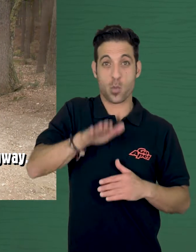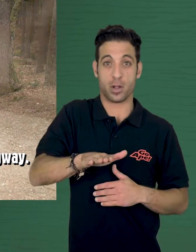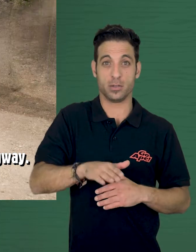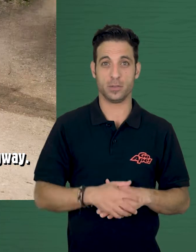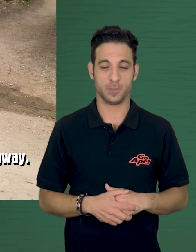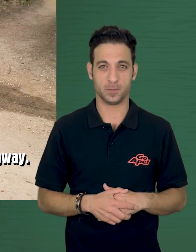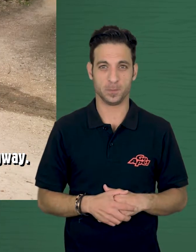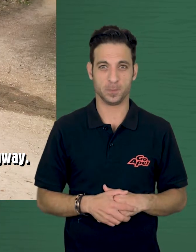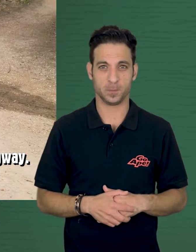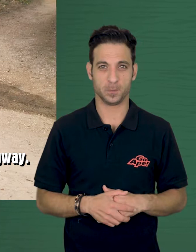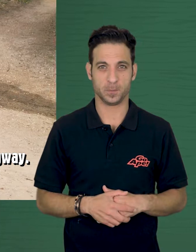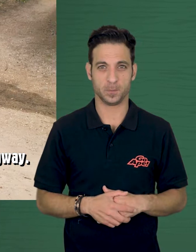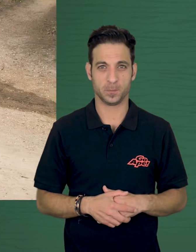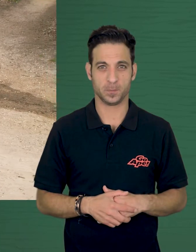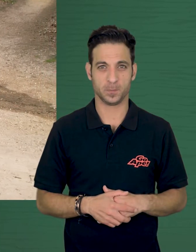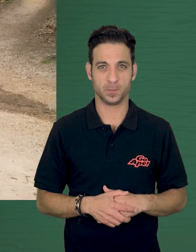segway.